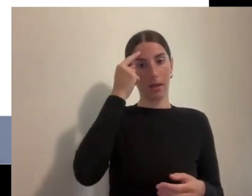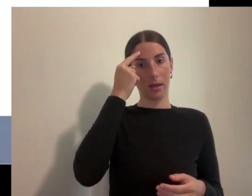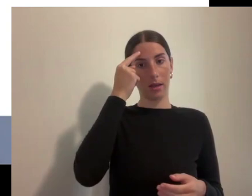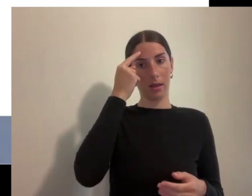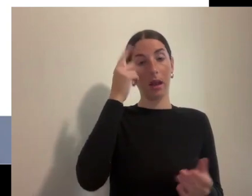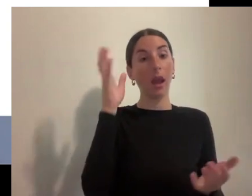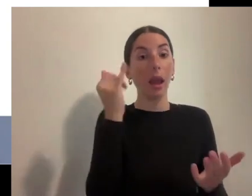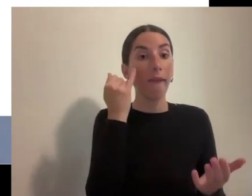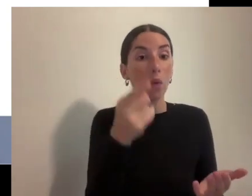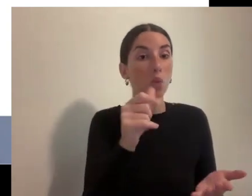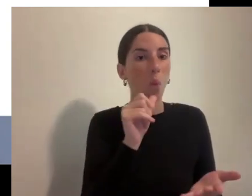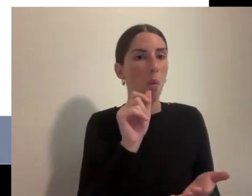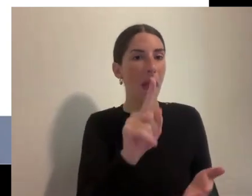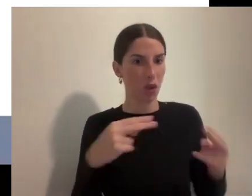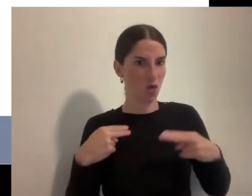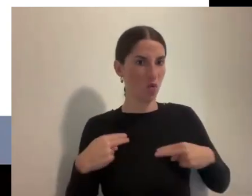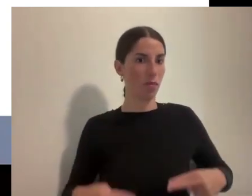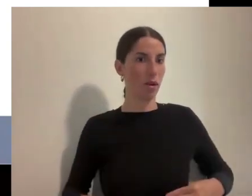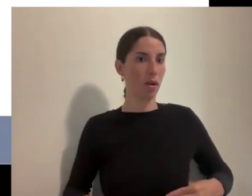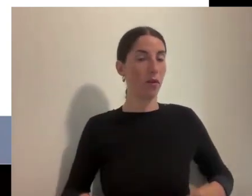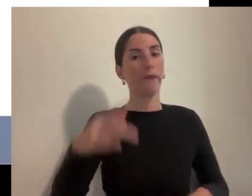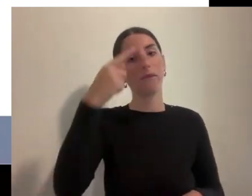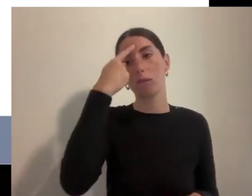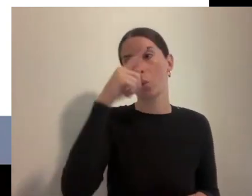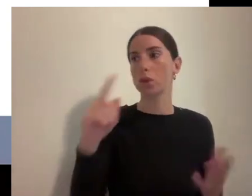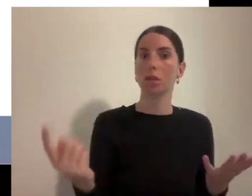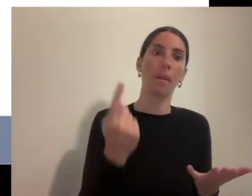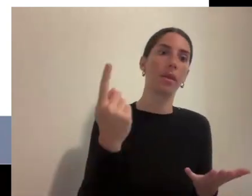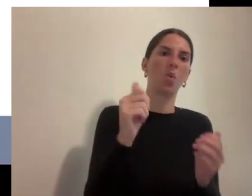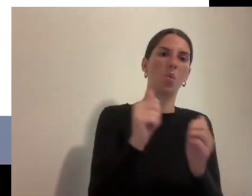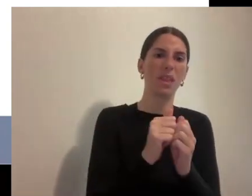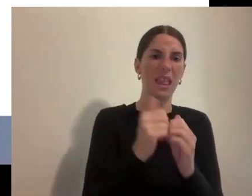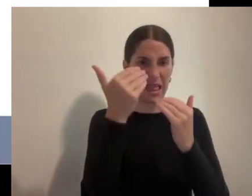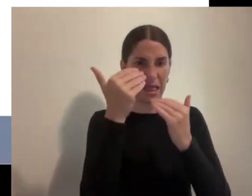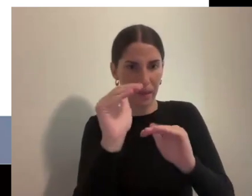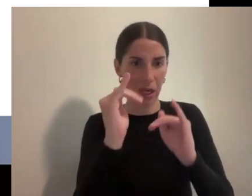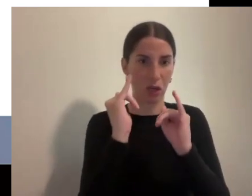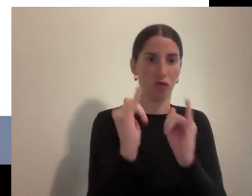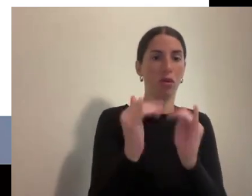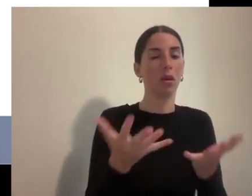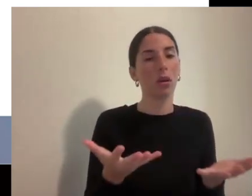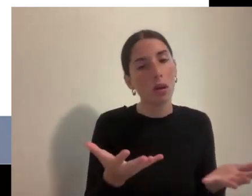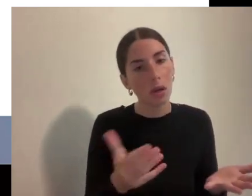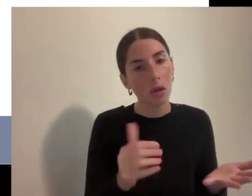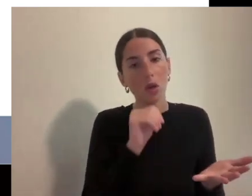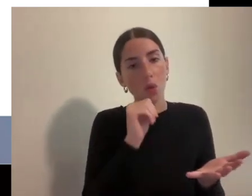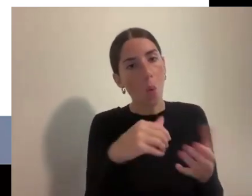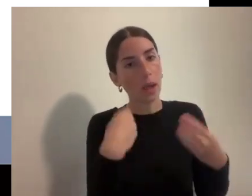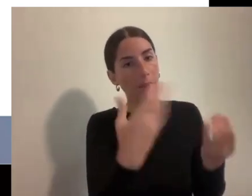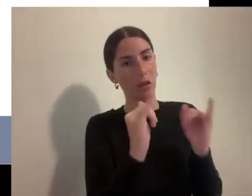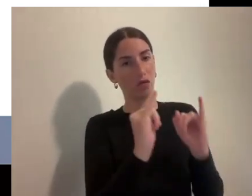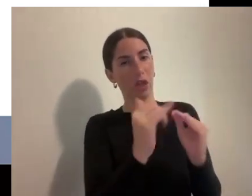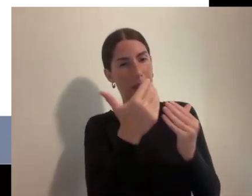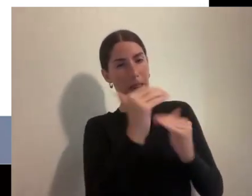ask a human being to do something for you with a very limited instruction, don't give that instruction to an